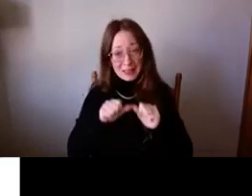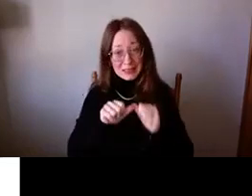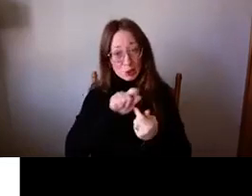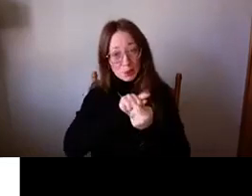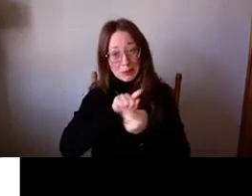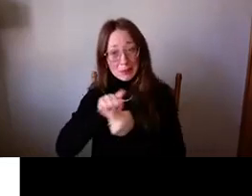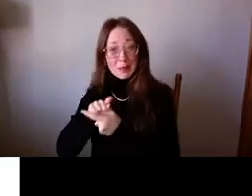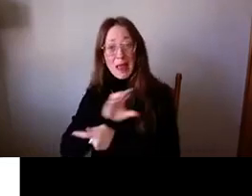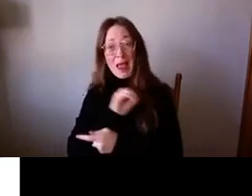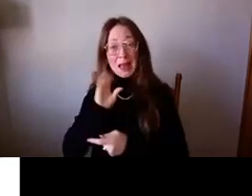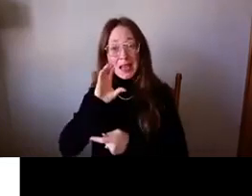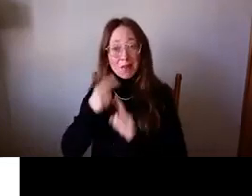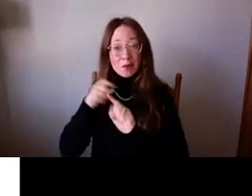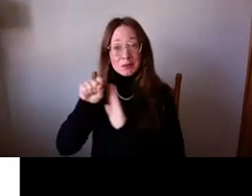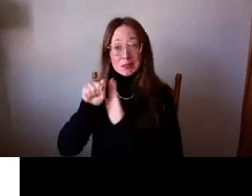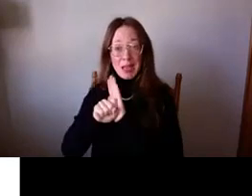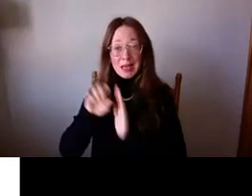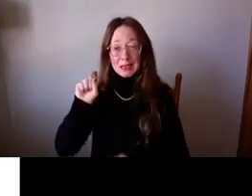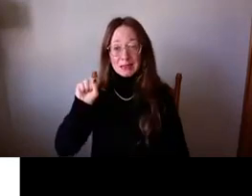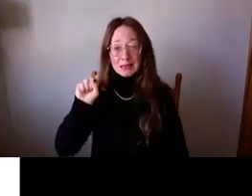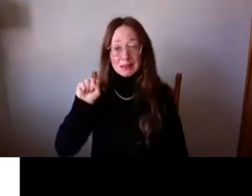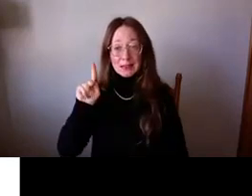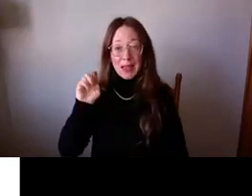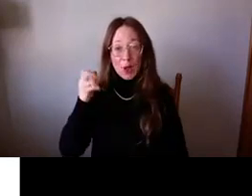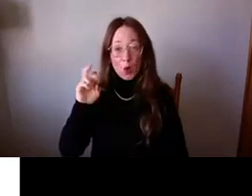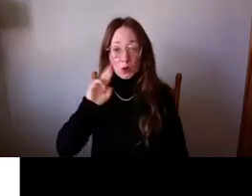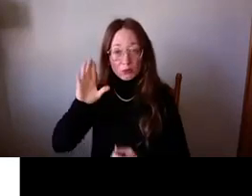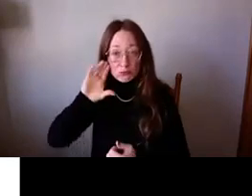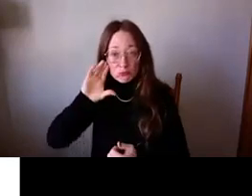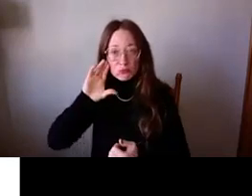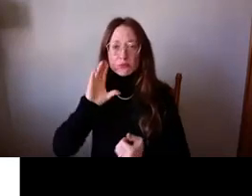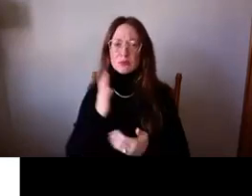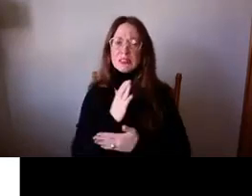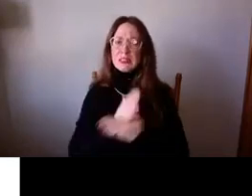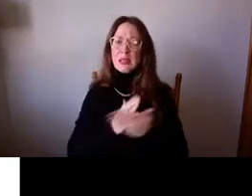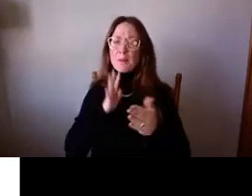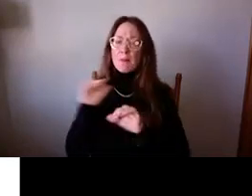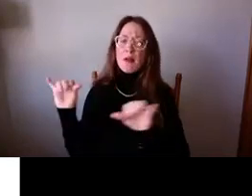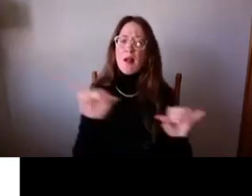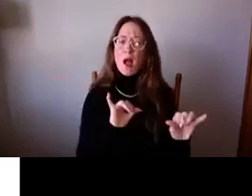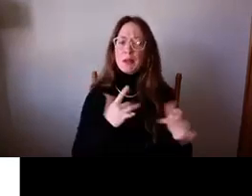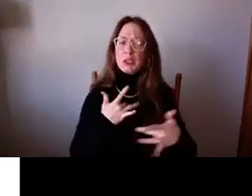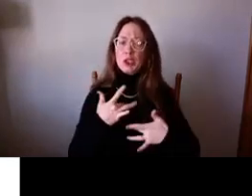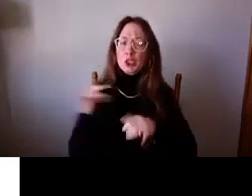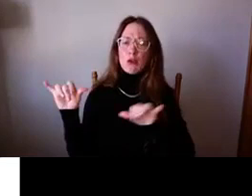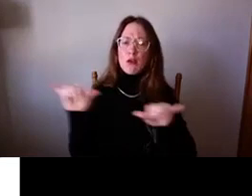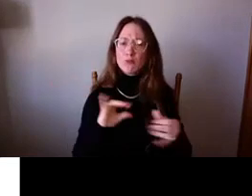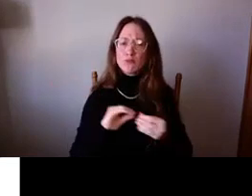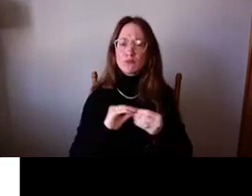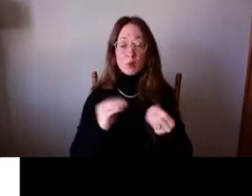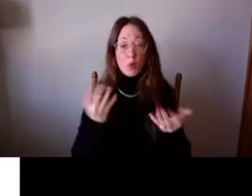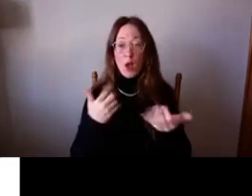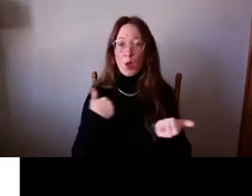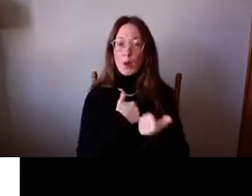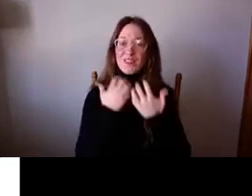from stakeholders on this issue. And I would like to say that there is some commonality in that we all value employment